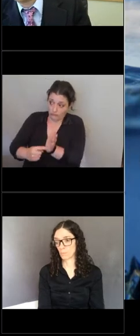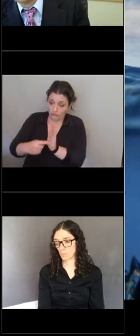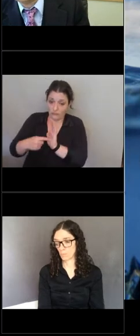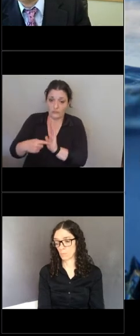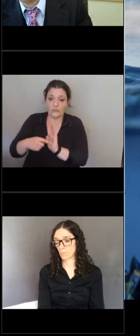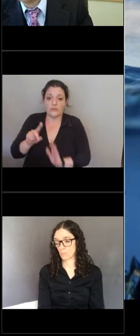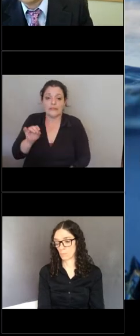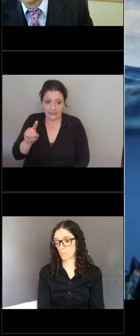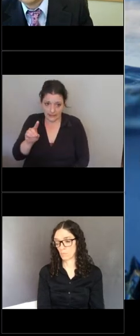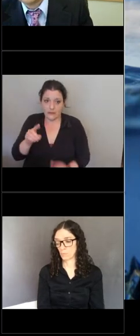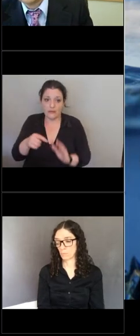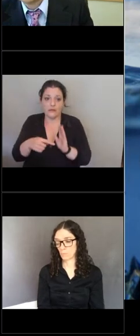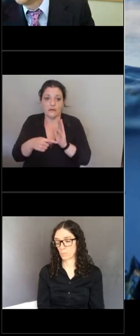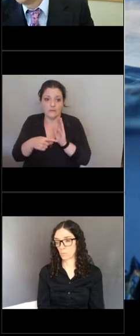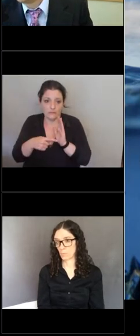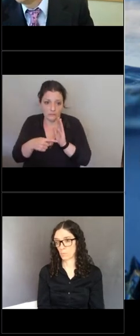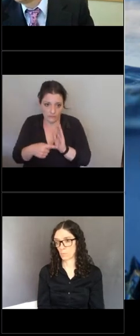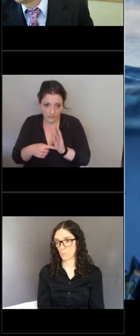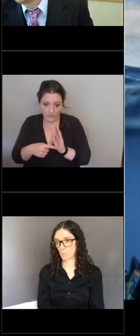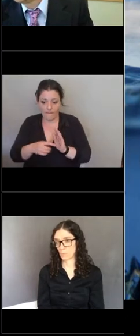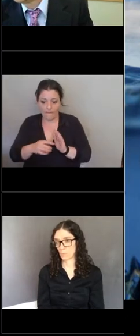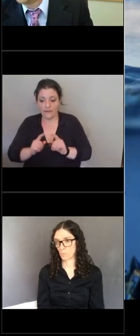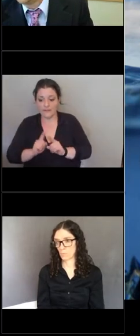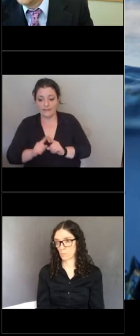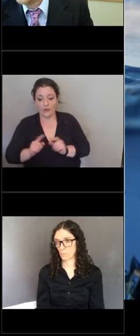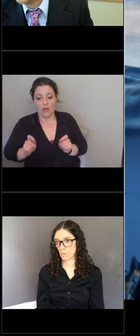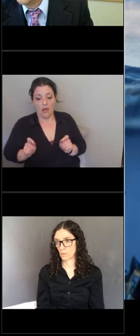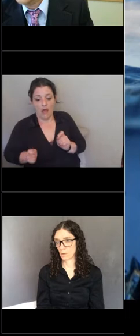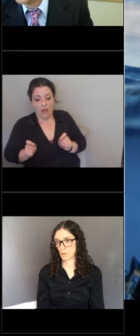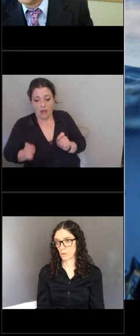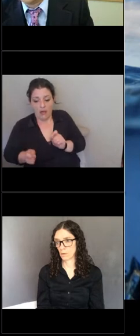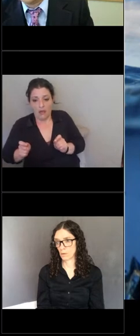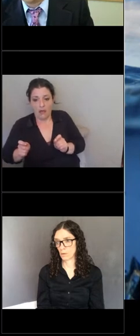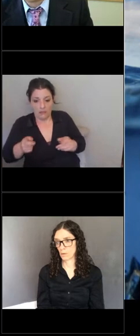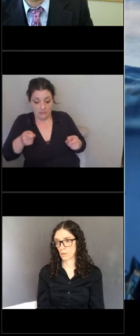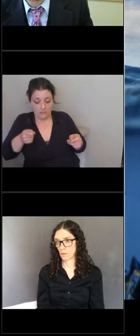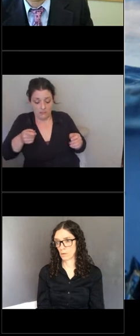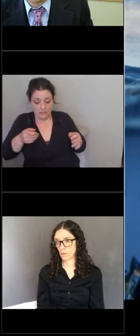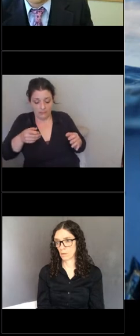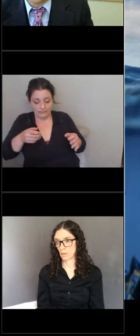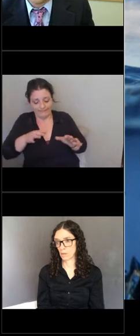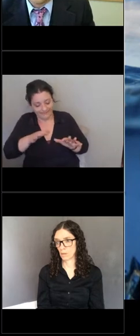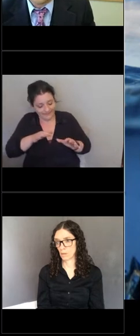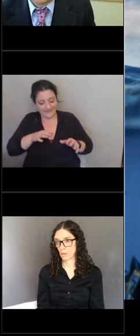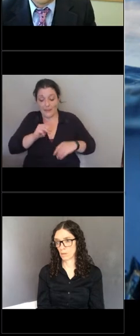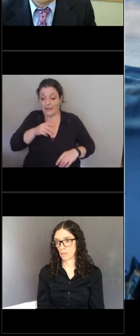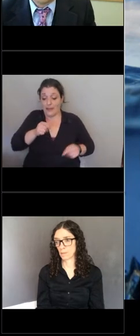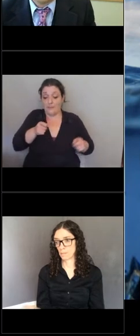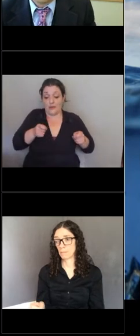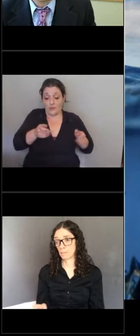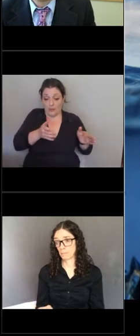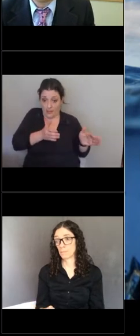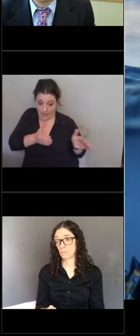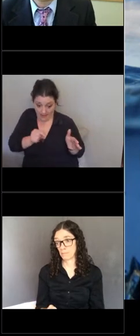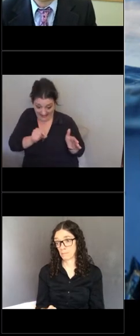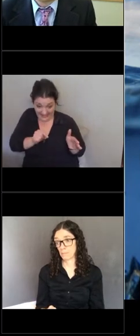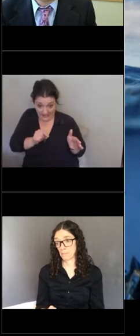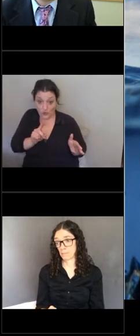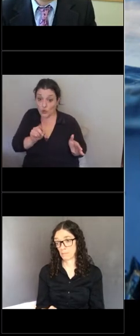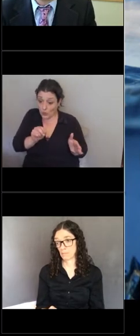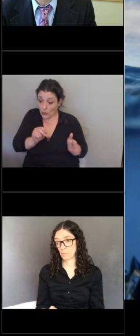of actual adaptation actions within marine protected area management plans. They were able to score the